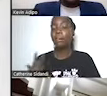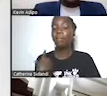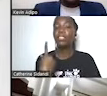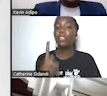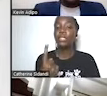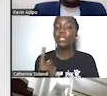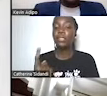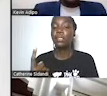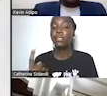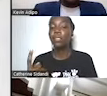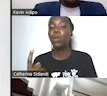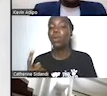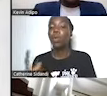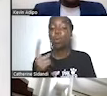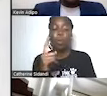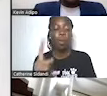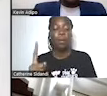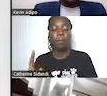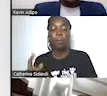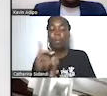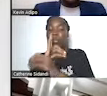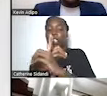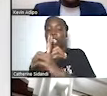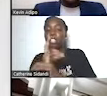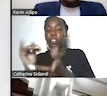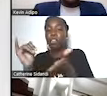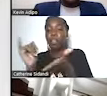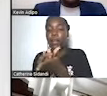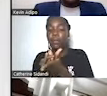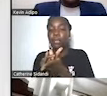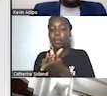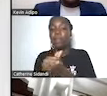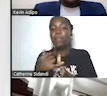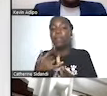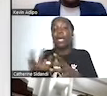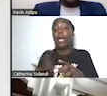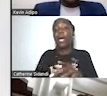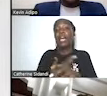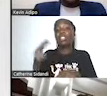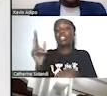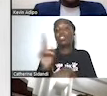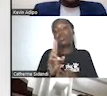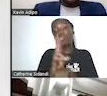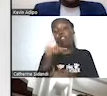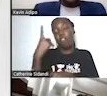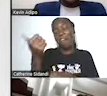why having protection is that we can use it for whatever purpose that we are looking at.